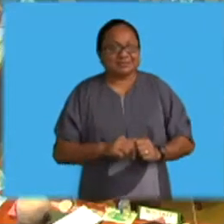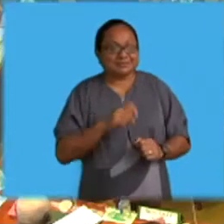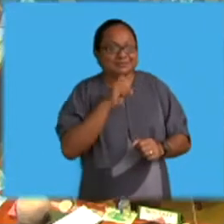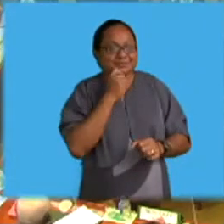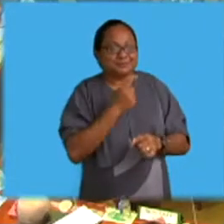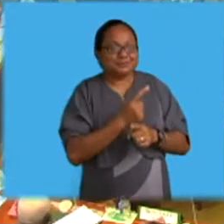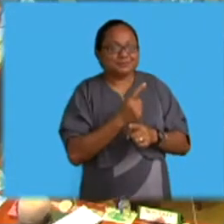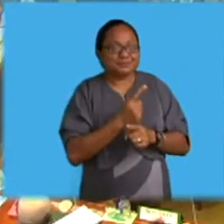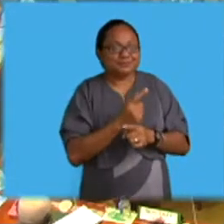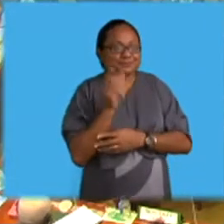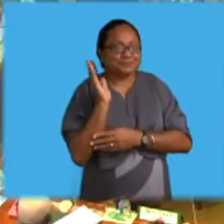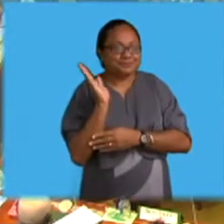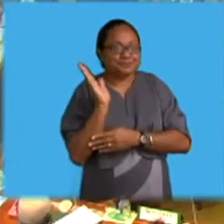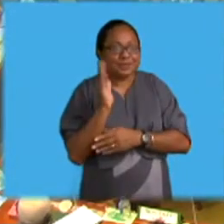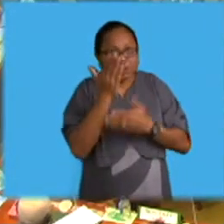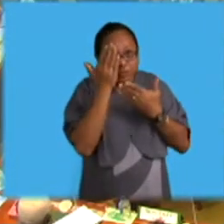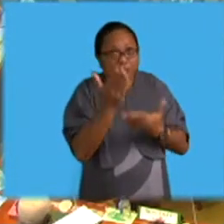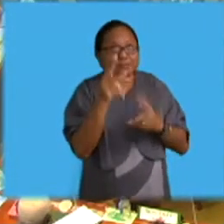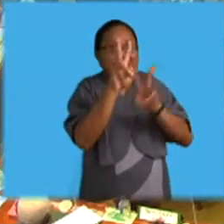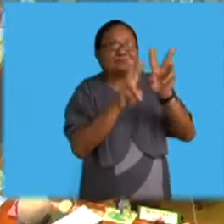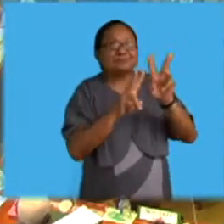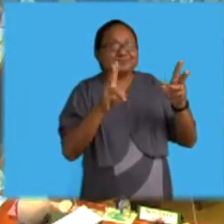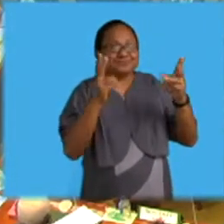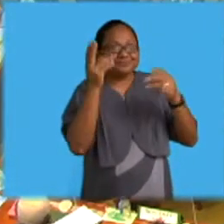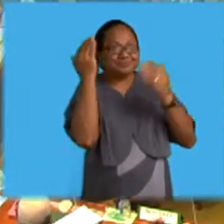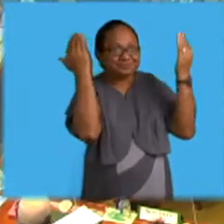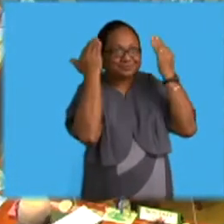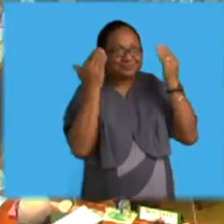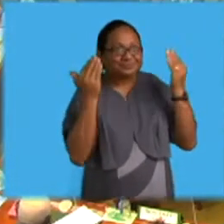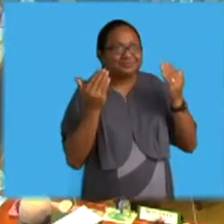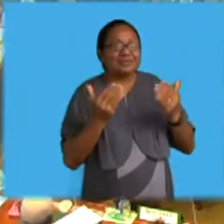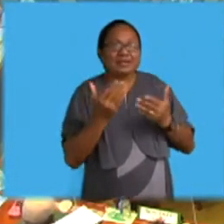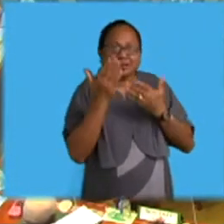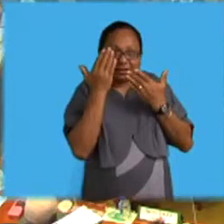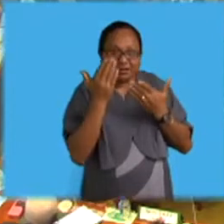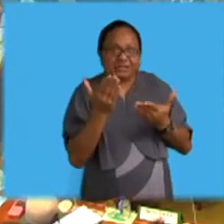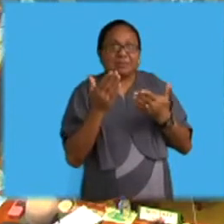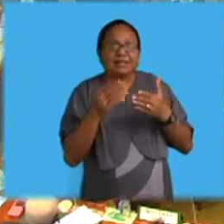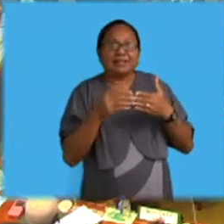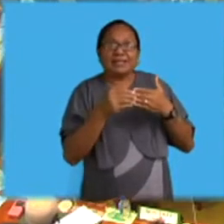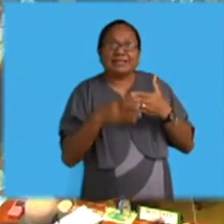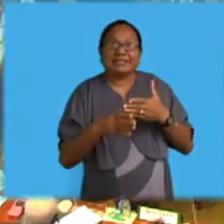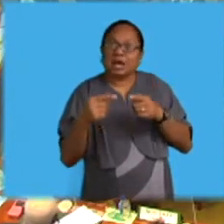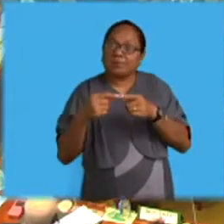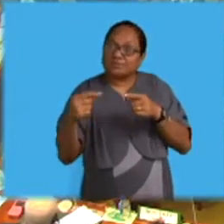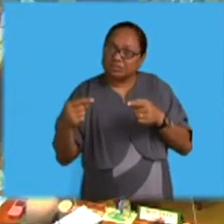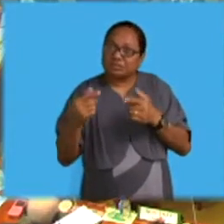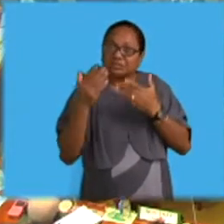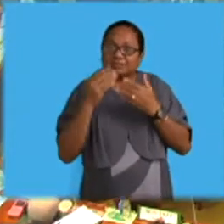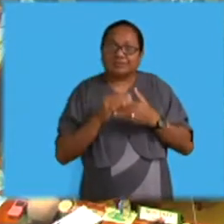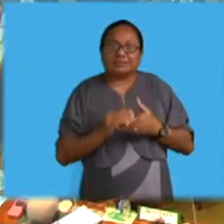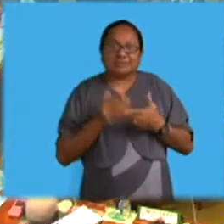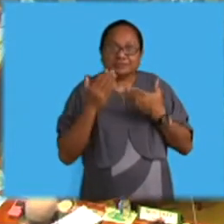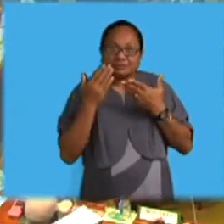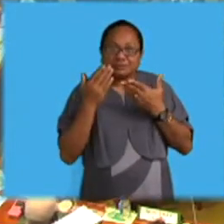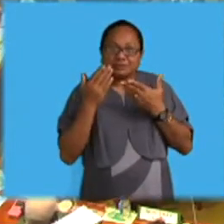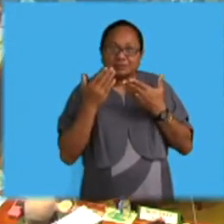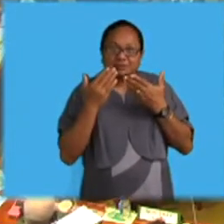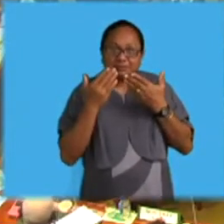Honourable Deputy Speaker, Honourable Acting Prime Minister, Honourable Leader of the Opposition, Honourable Members, I want to